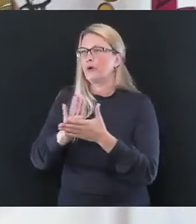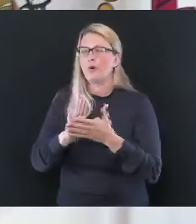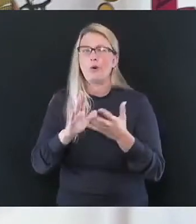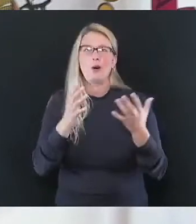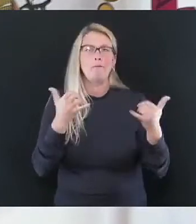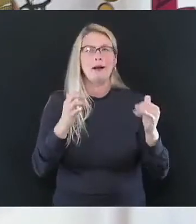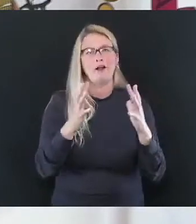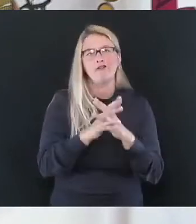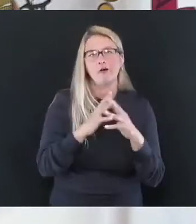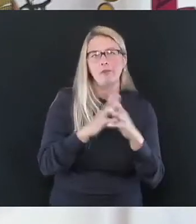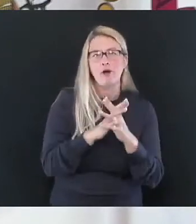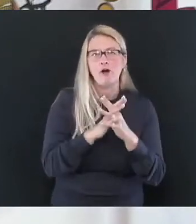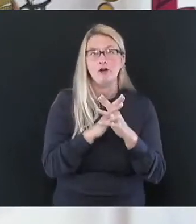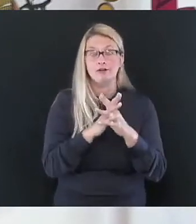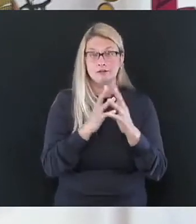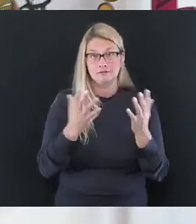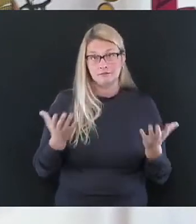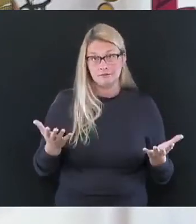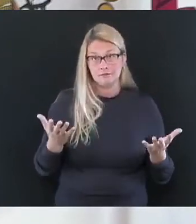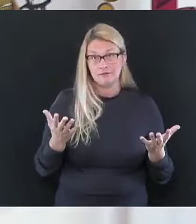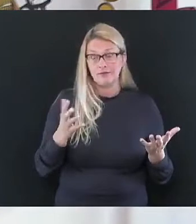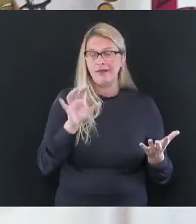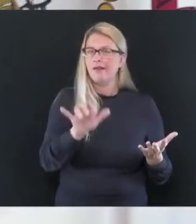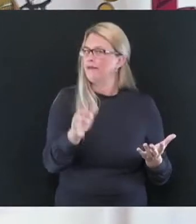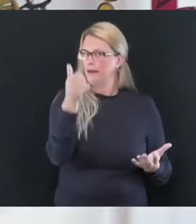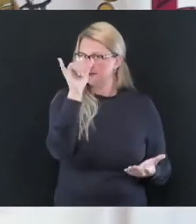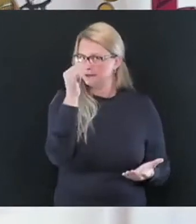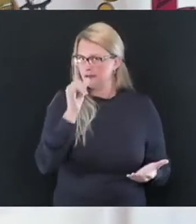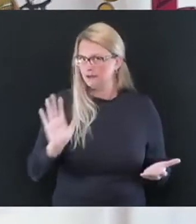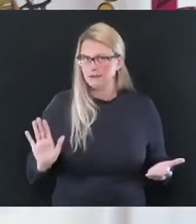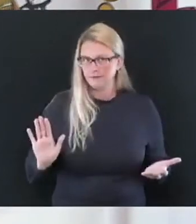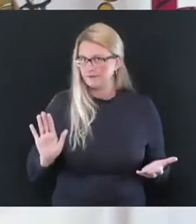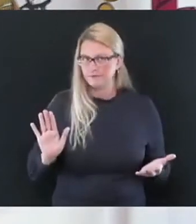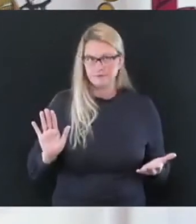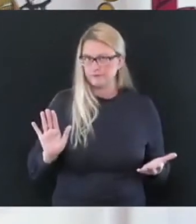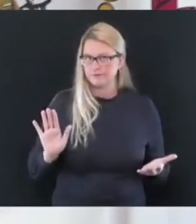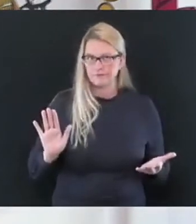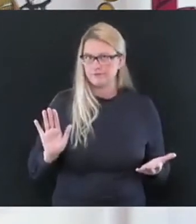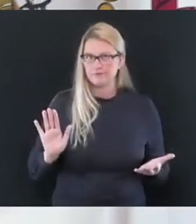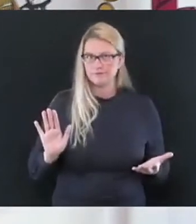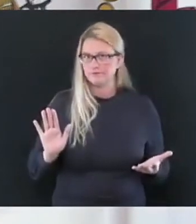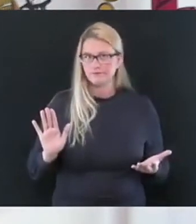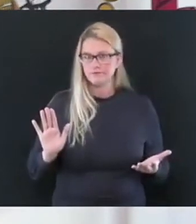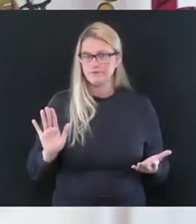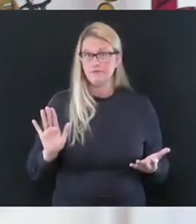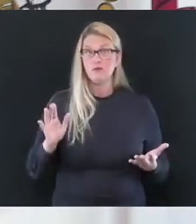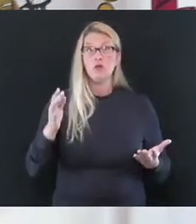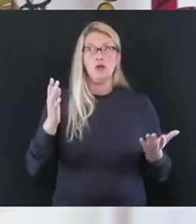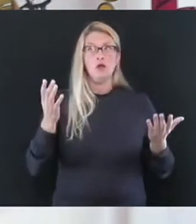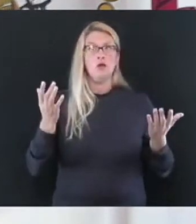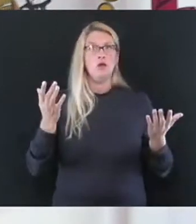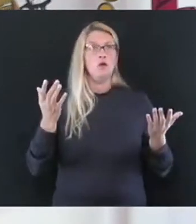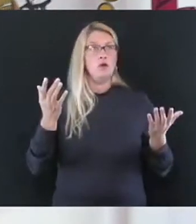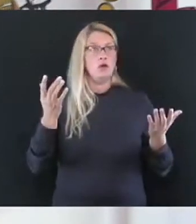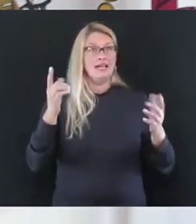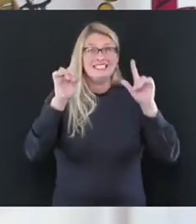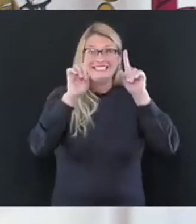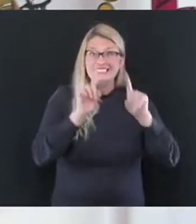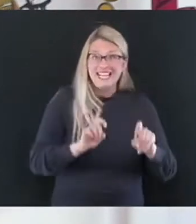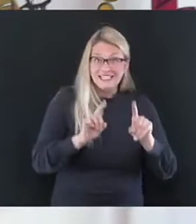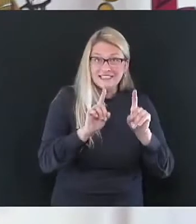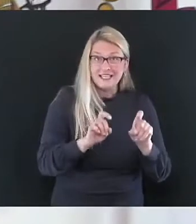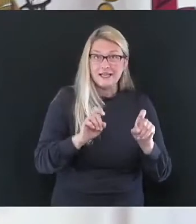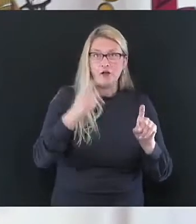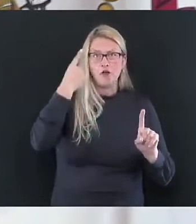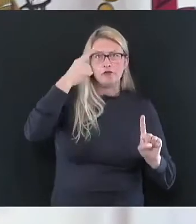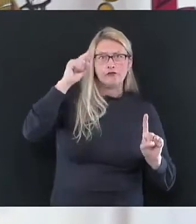play a football game, which is preposterous, totally preposterous. What we're trying to do with the testing is exactly what